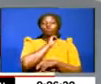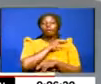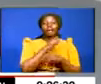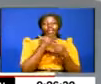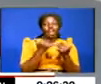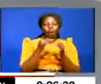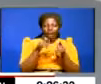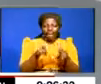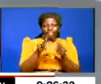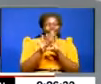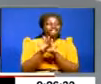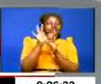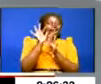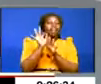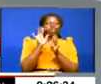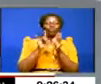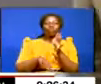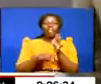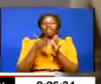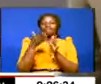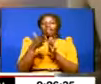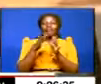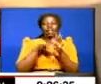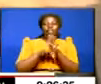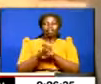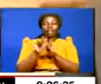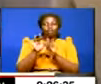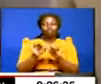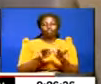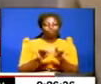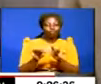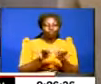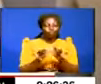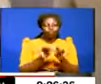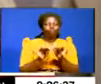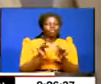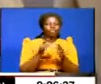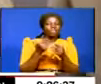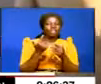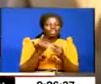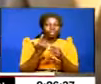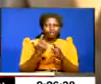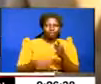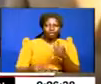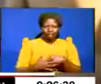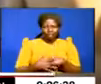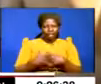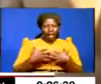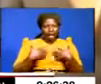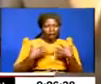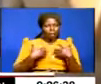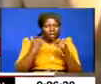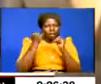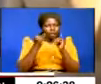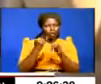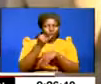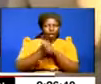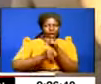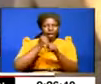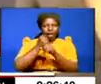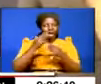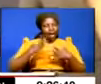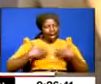what's riling up the keyboard warriors. Happy New Year! Happy New Year! Happy New